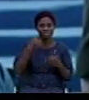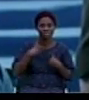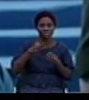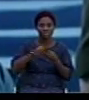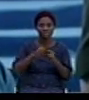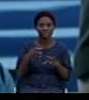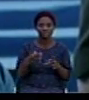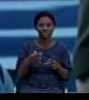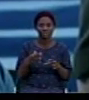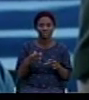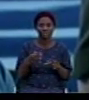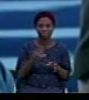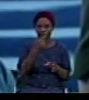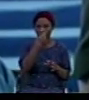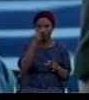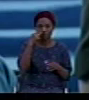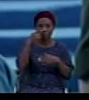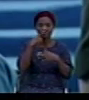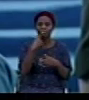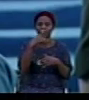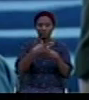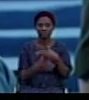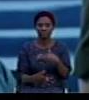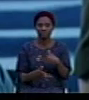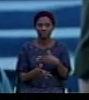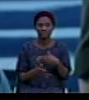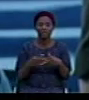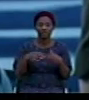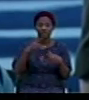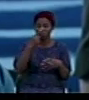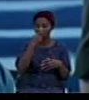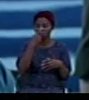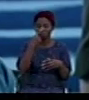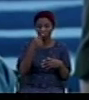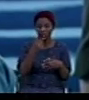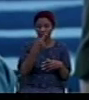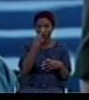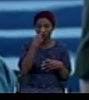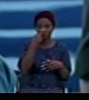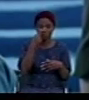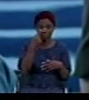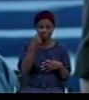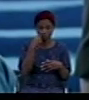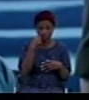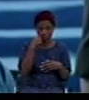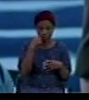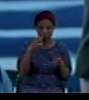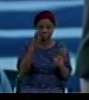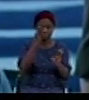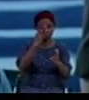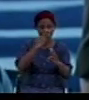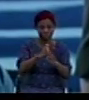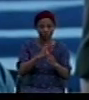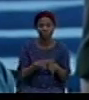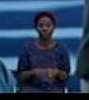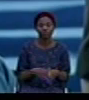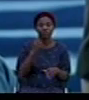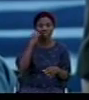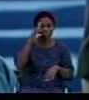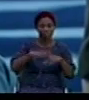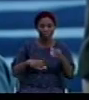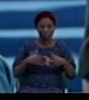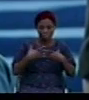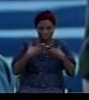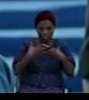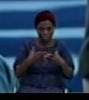nose block. She cannot breathe with her nose, always opening her mouth to breathe. Even school,